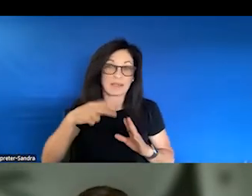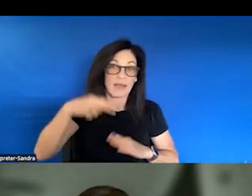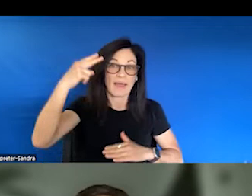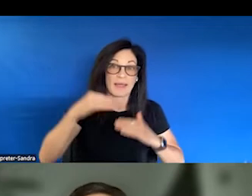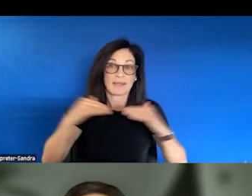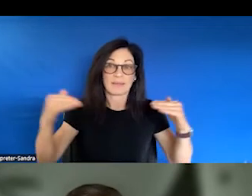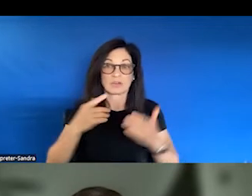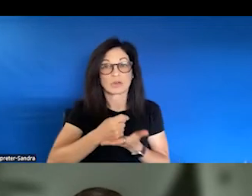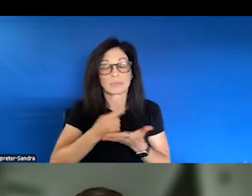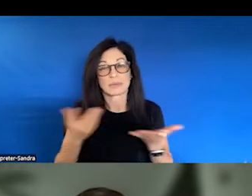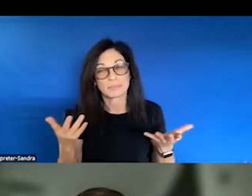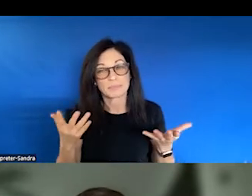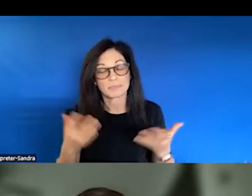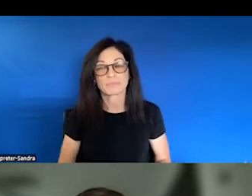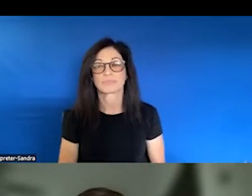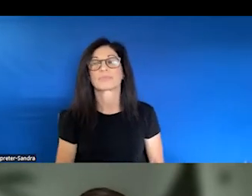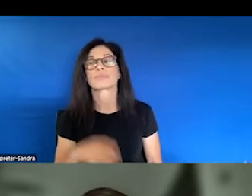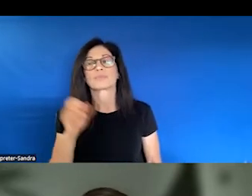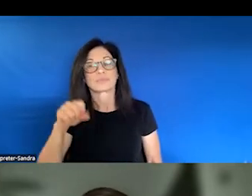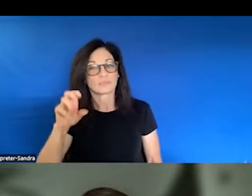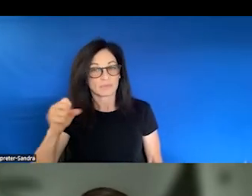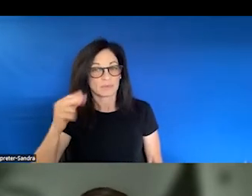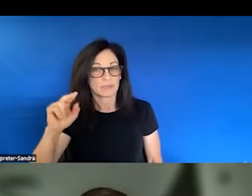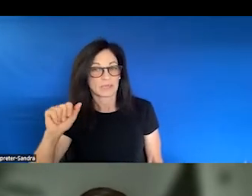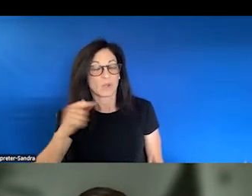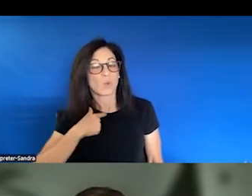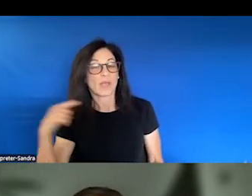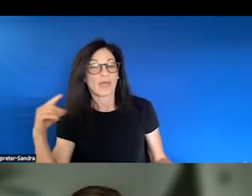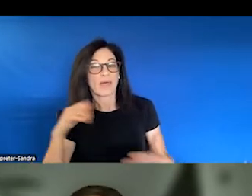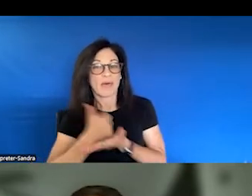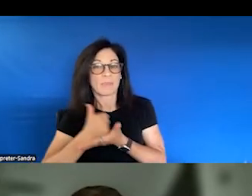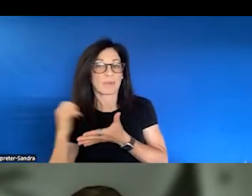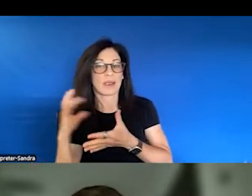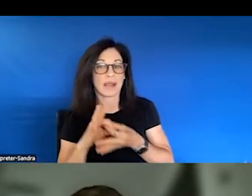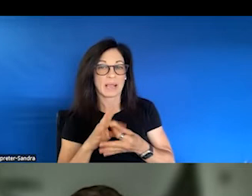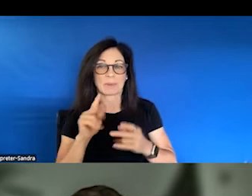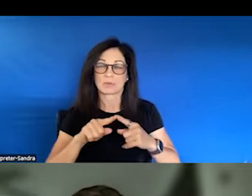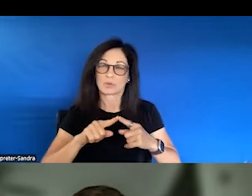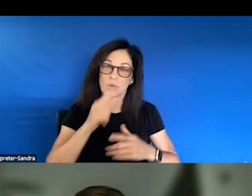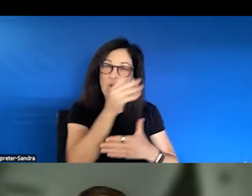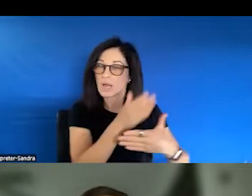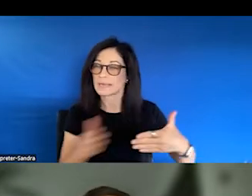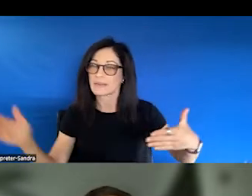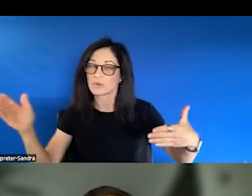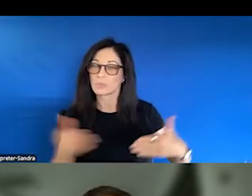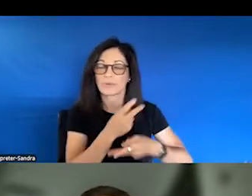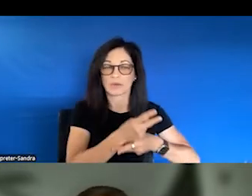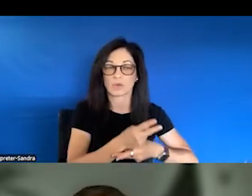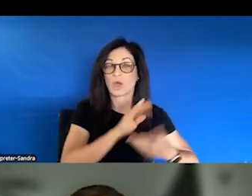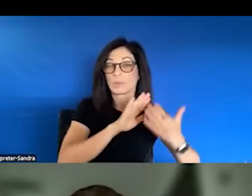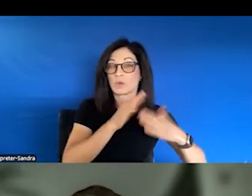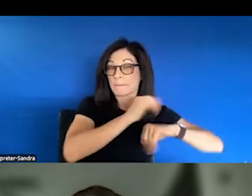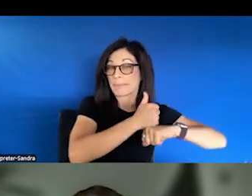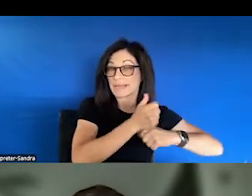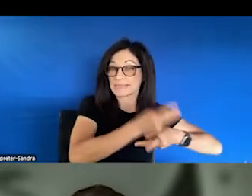treatment? We do connect individuals to the entire continuum of care. So community-based care, community-based mental